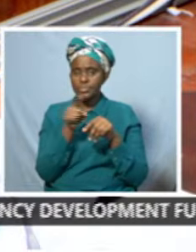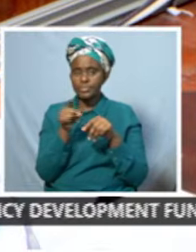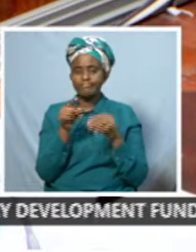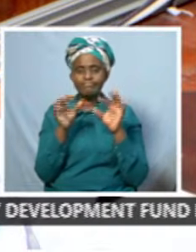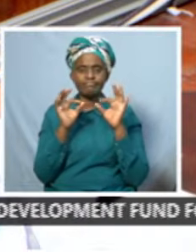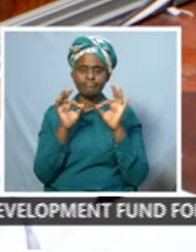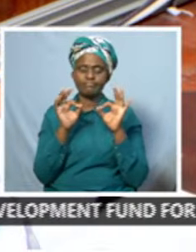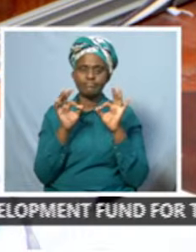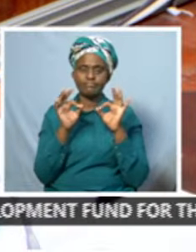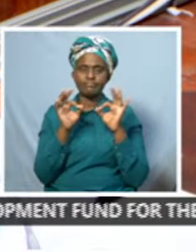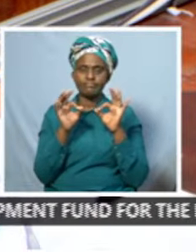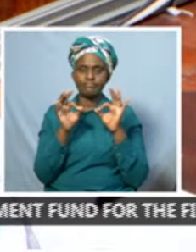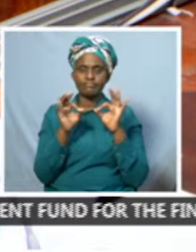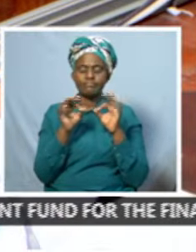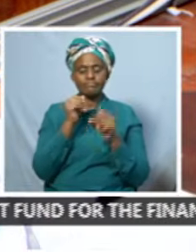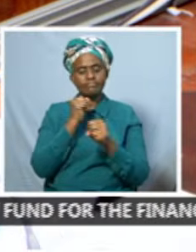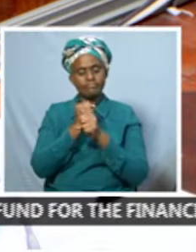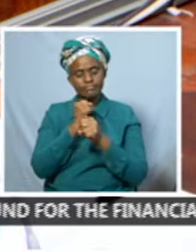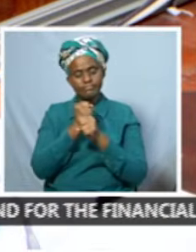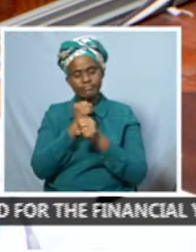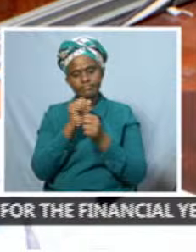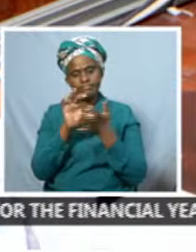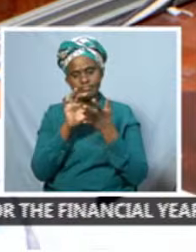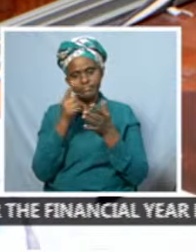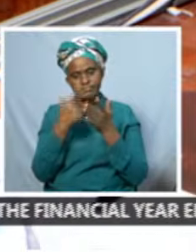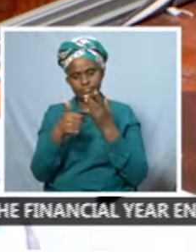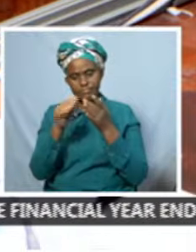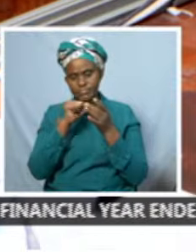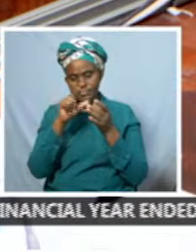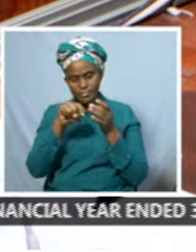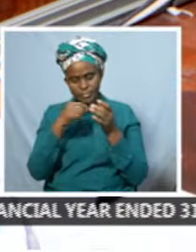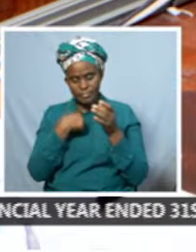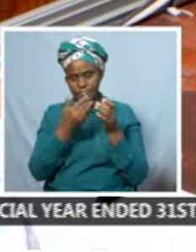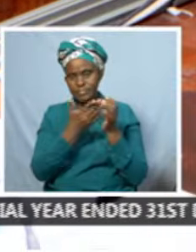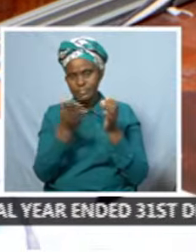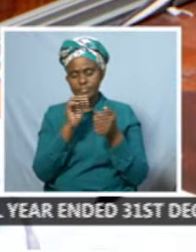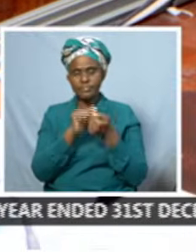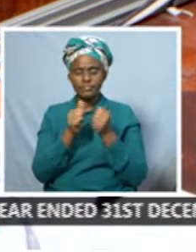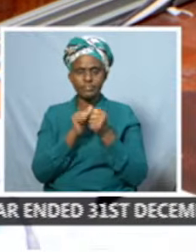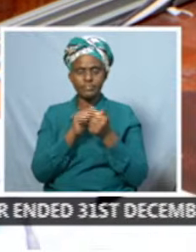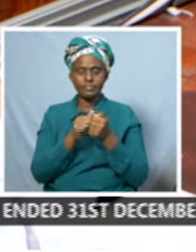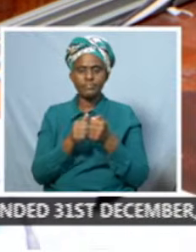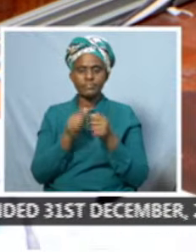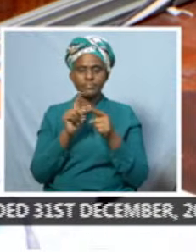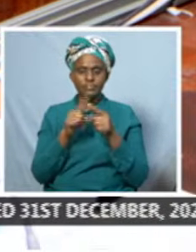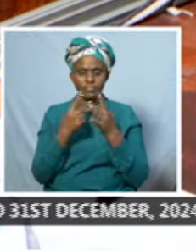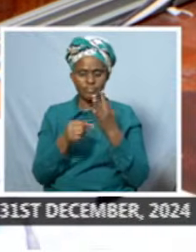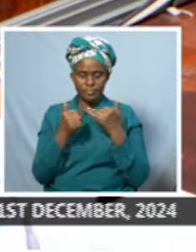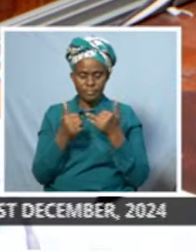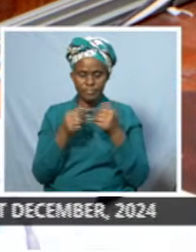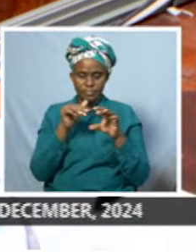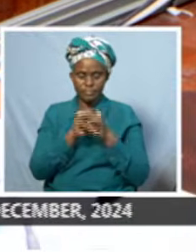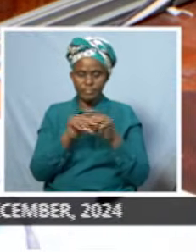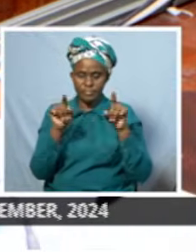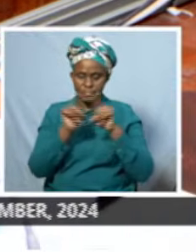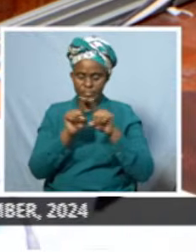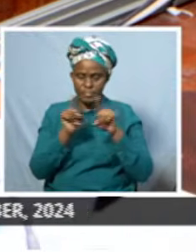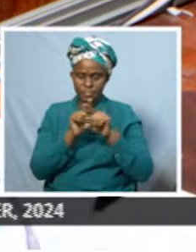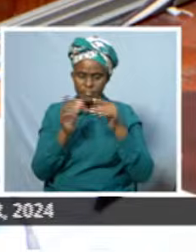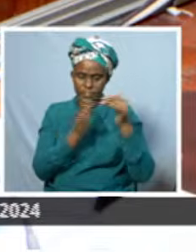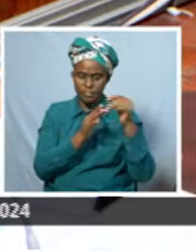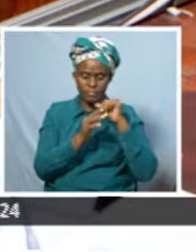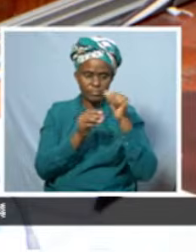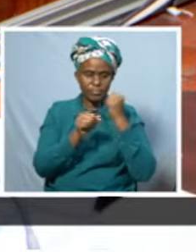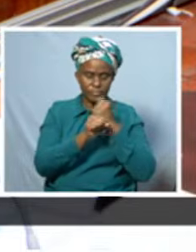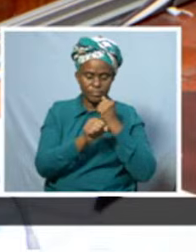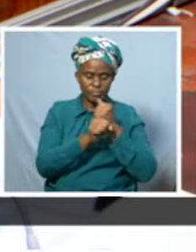credible, credit-worthy, that you don't have these problems. But on this side, you're not doing